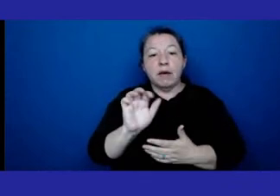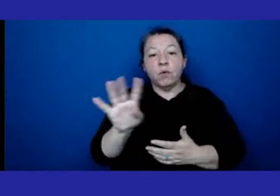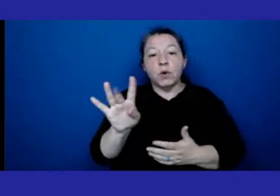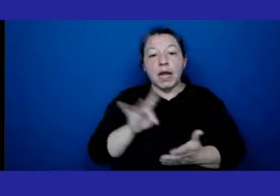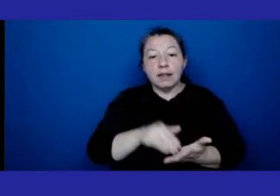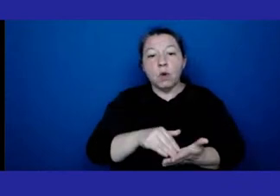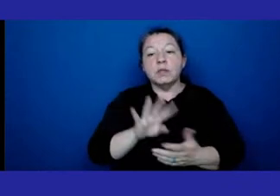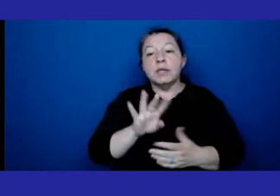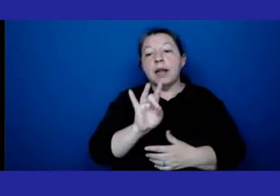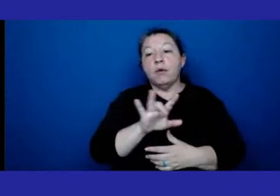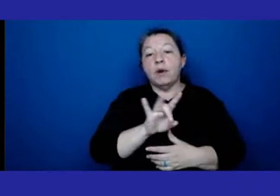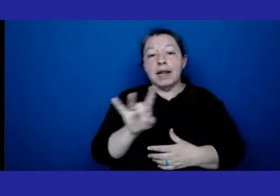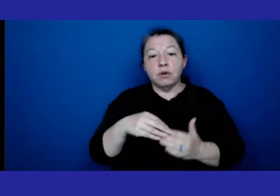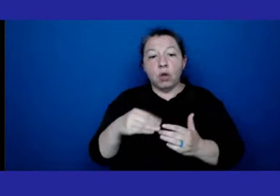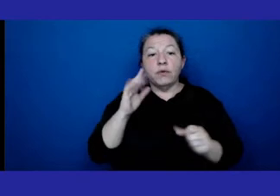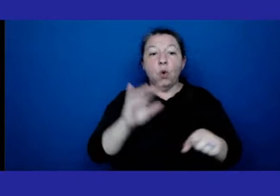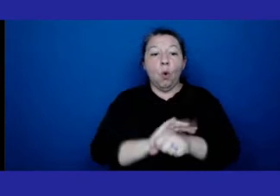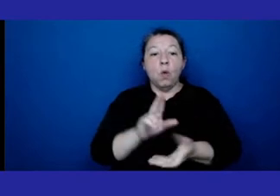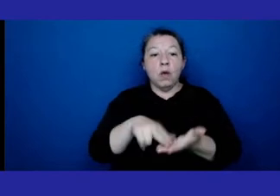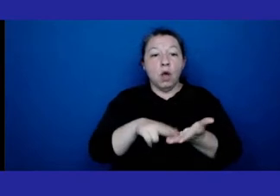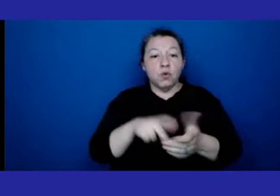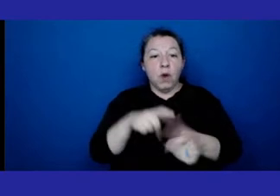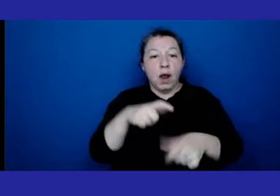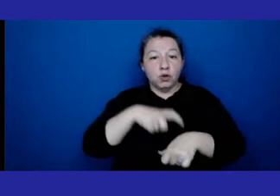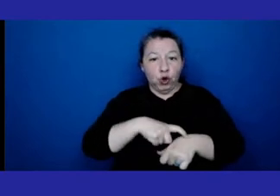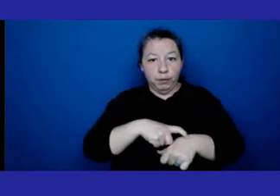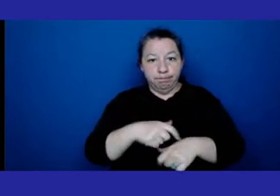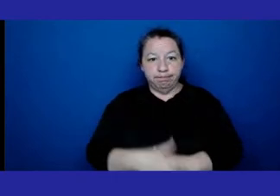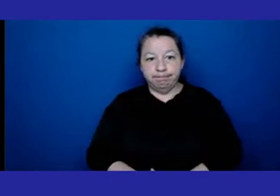$145,548,888 for the entire contract term.